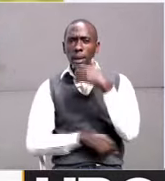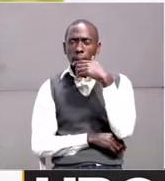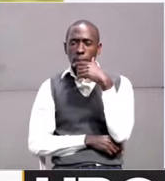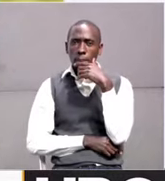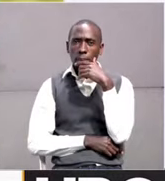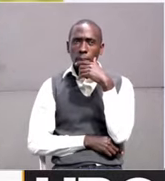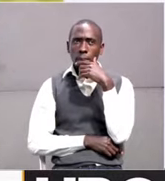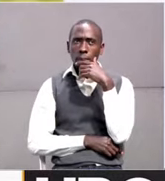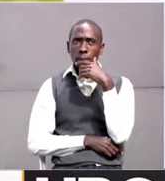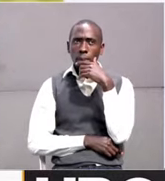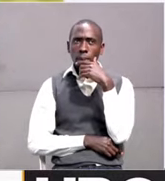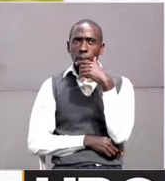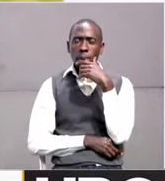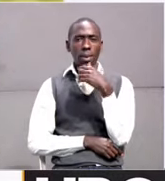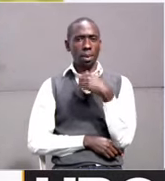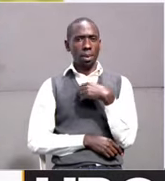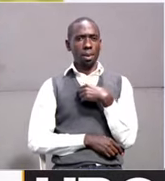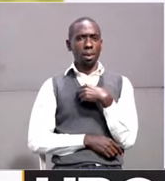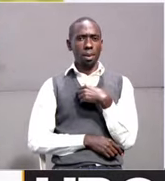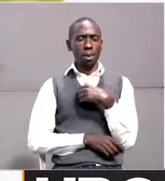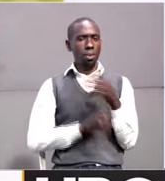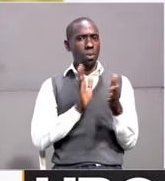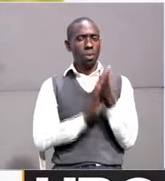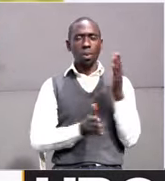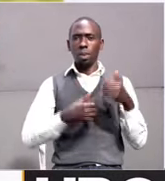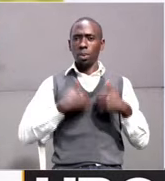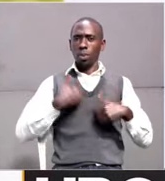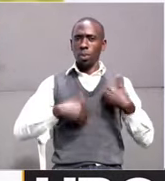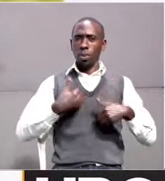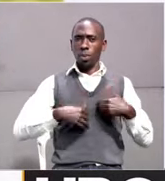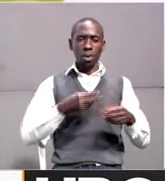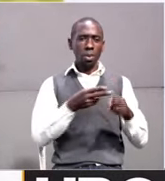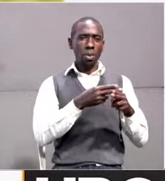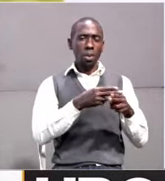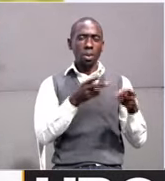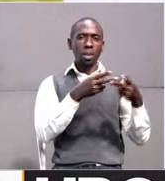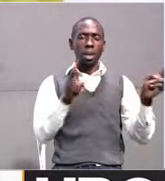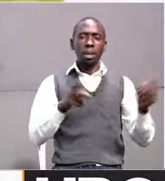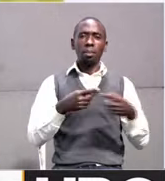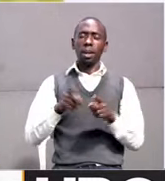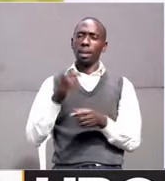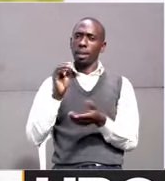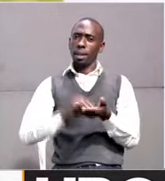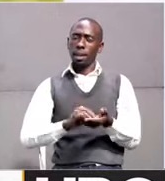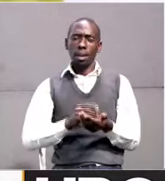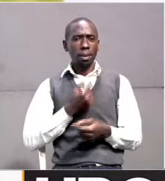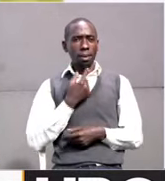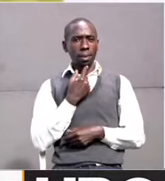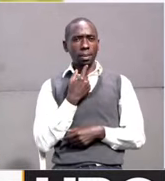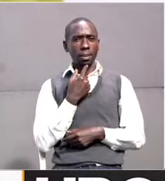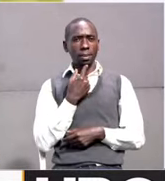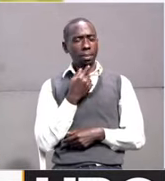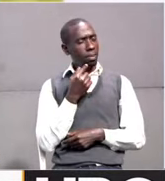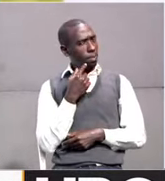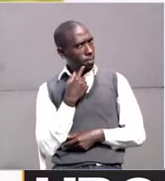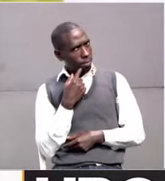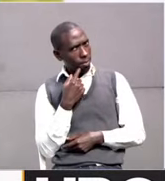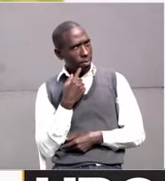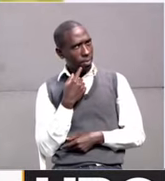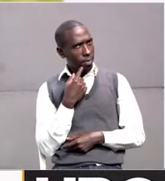Then we were about to, I was excited, I was about to start. But then some of them said,